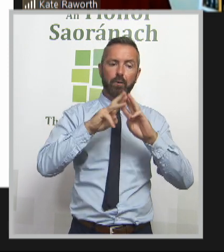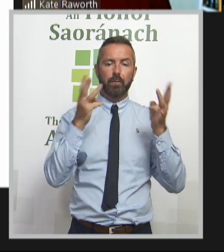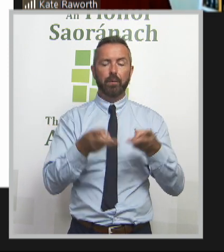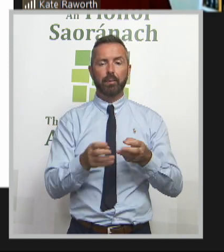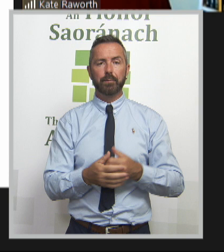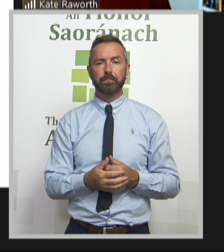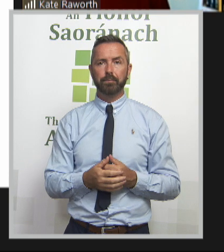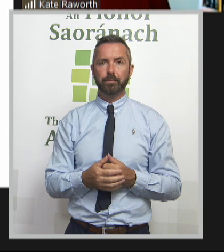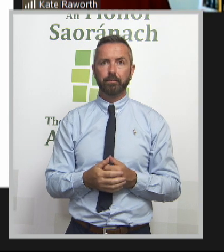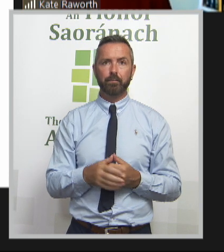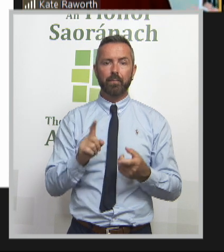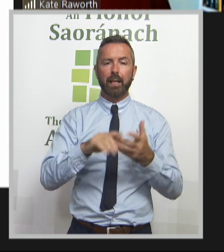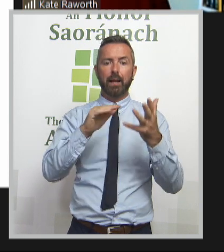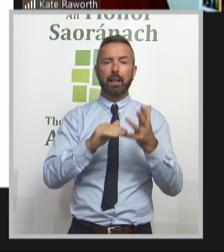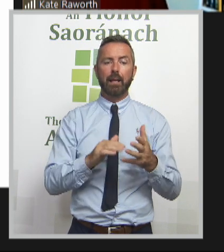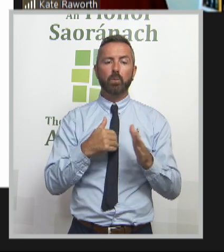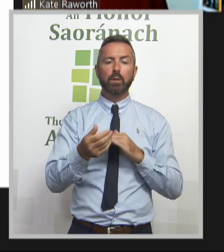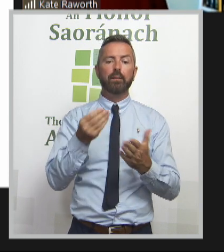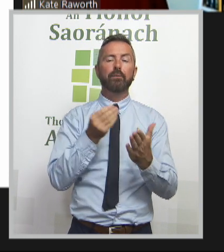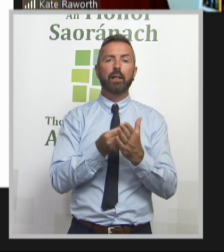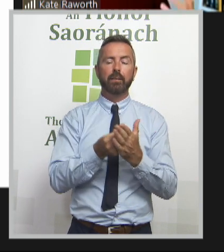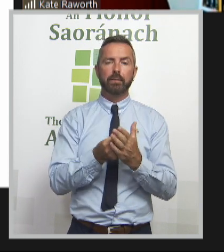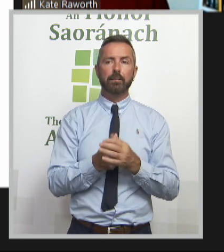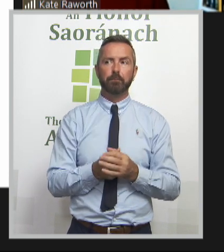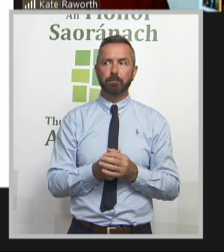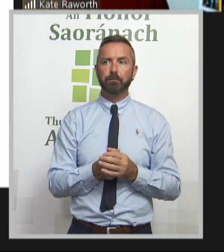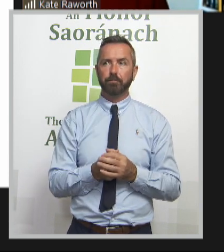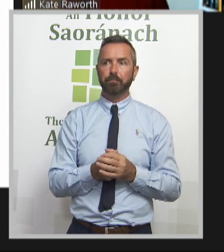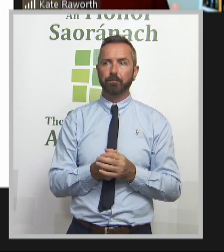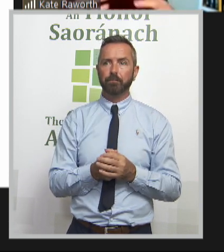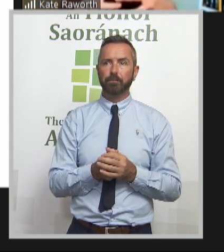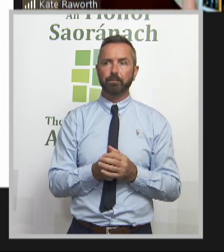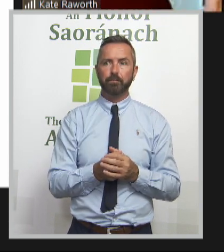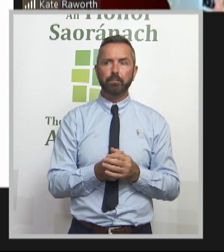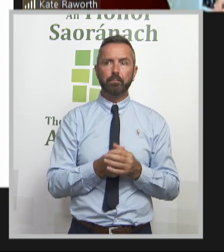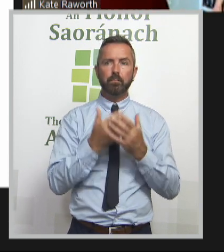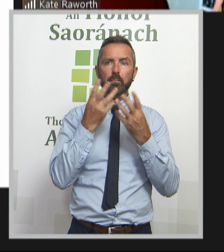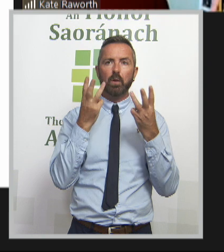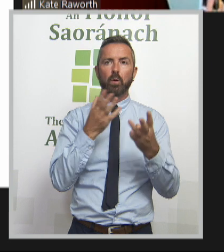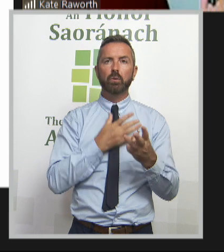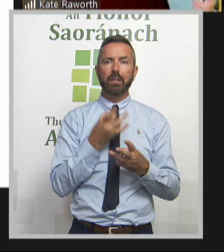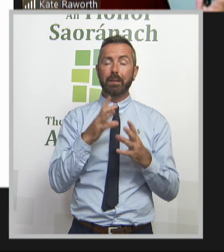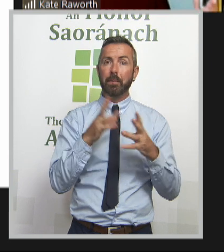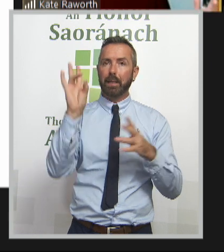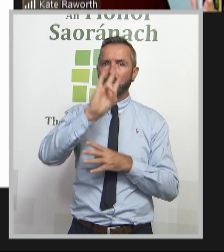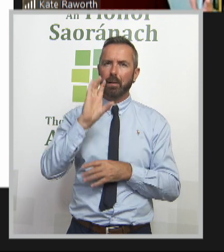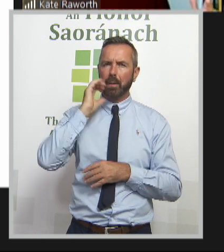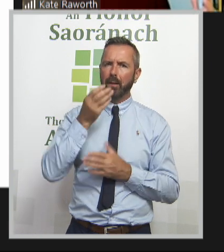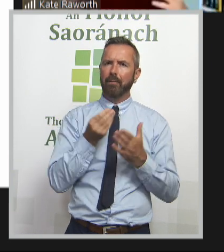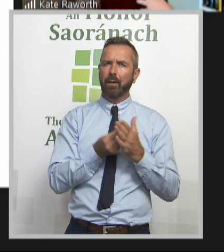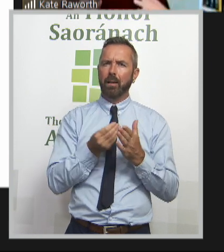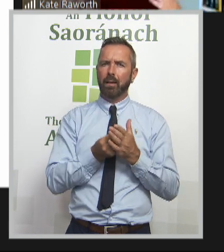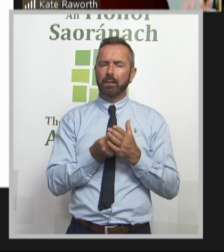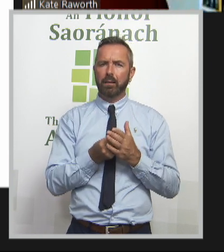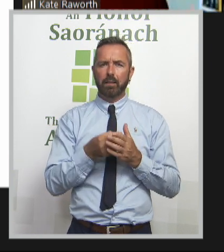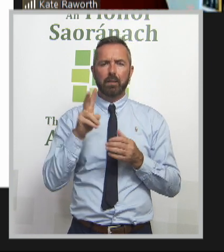have? And then lastly, finance. And Eddie was speaking to this. And I want to just ask the big question, because finance, we can